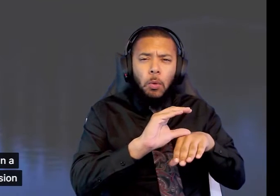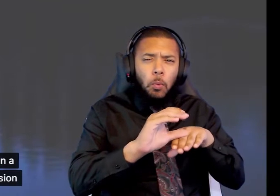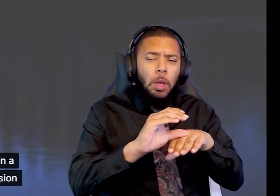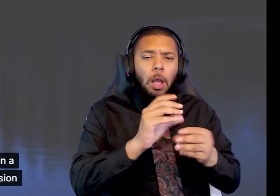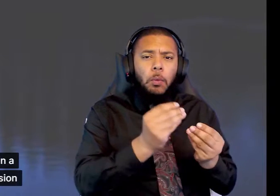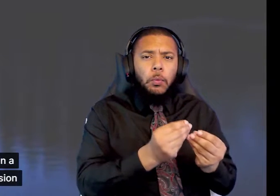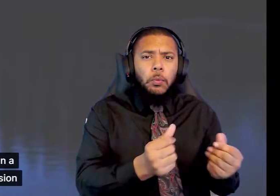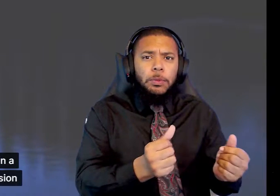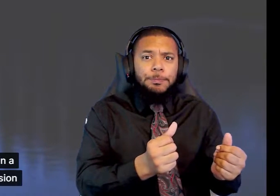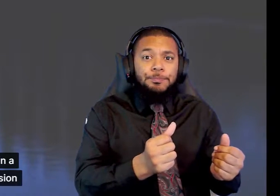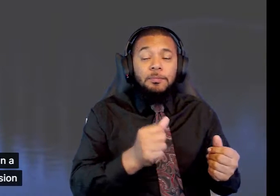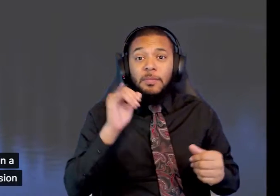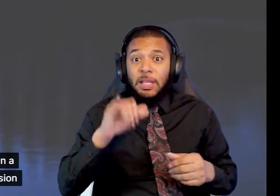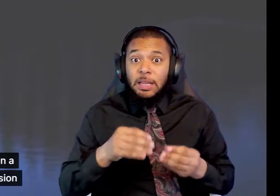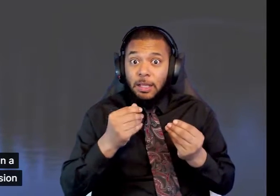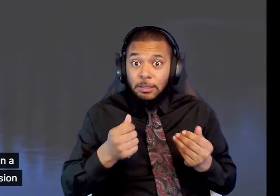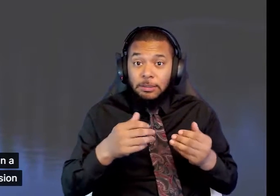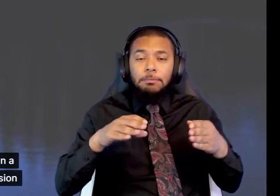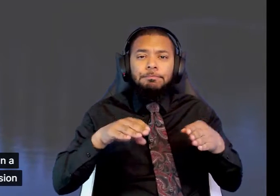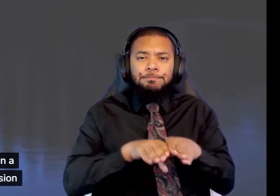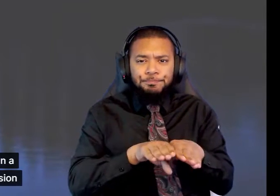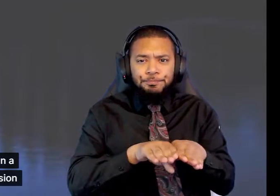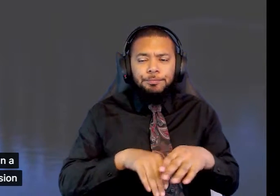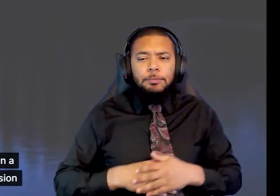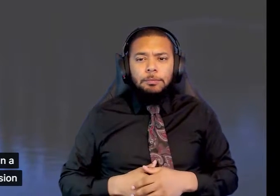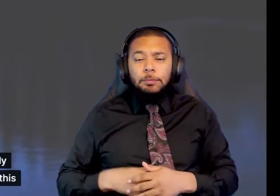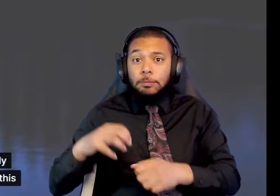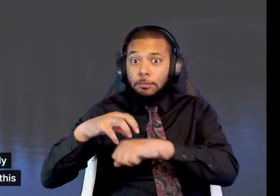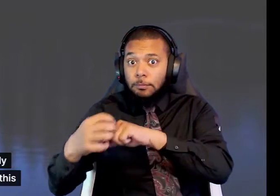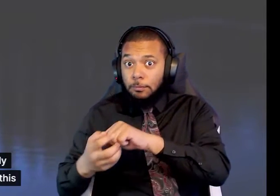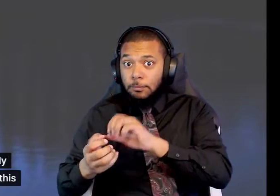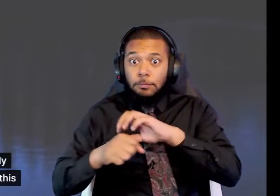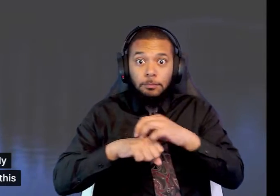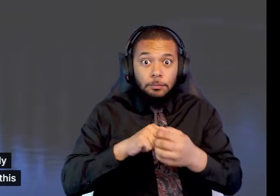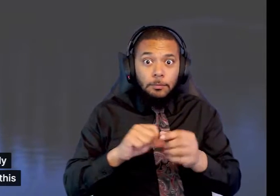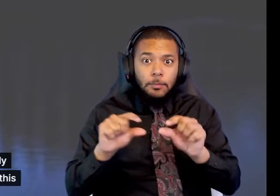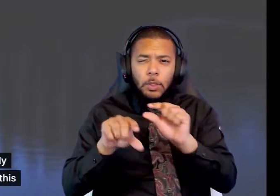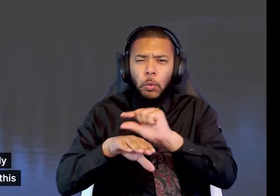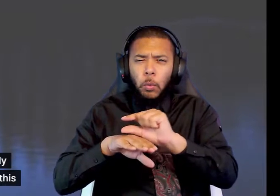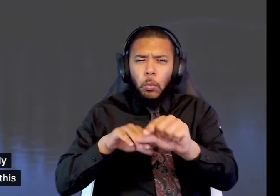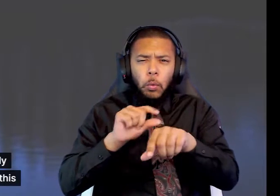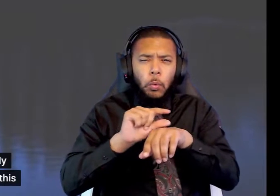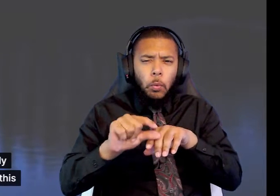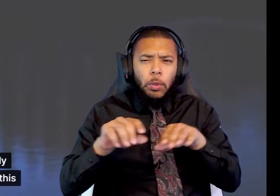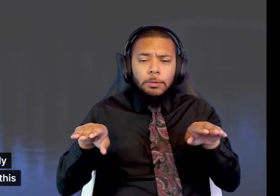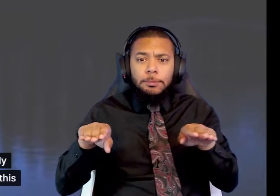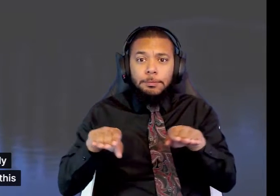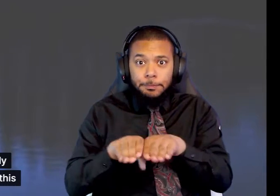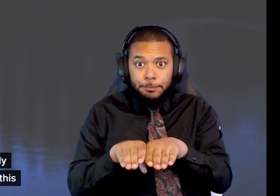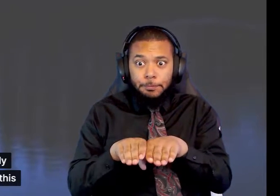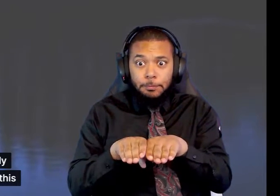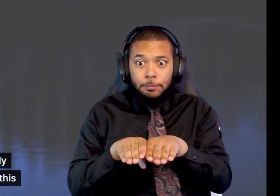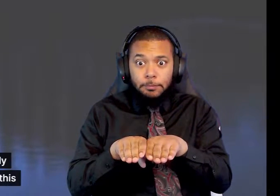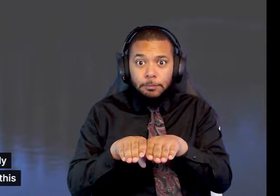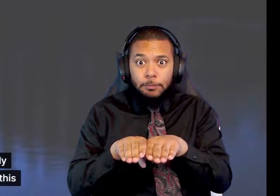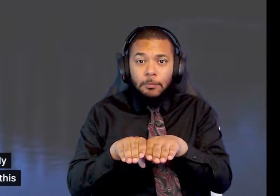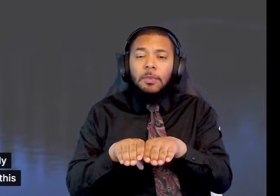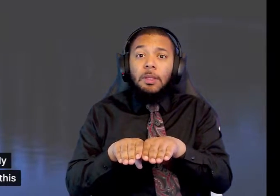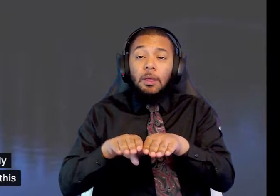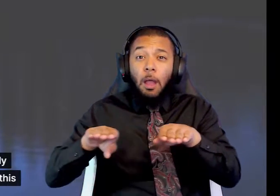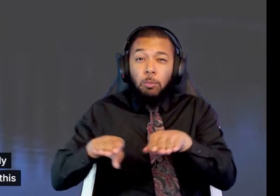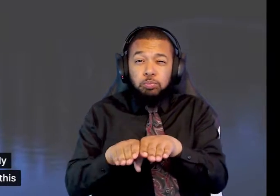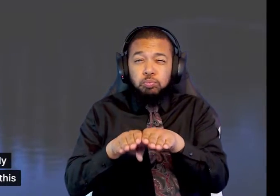boundaries. In a continent-to-continental crust collision or convergent boundary, typically mountains